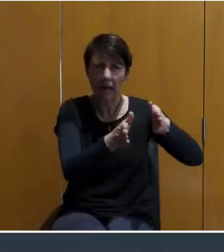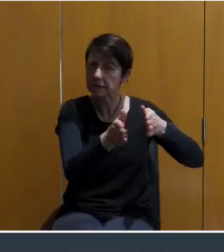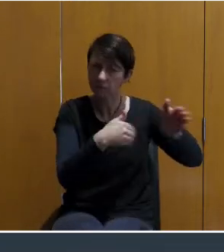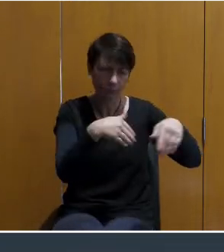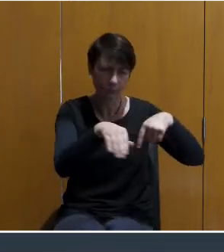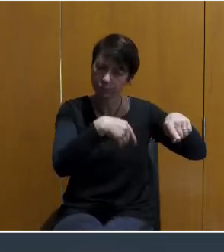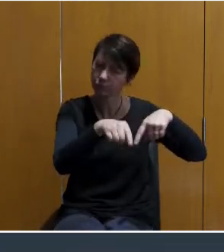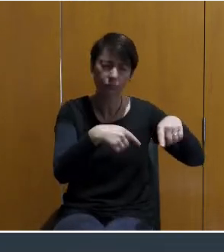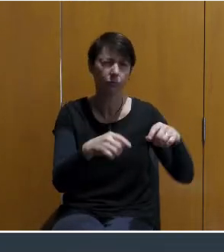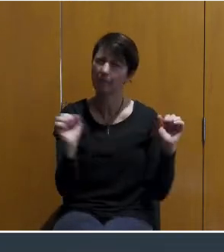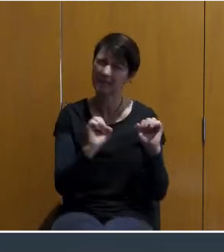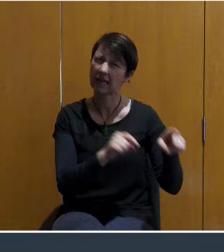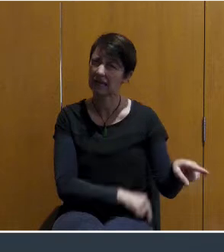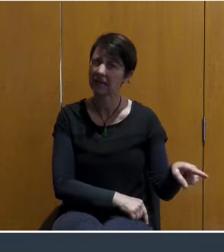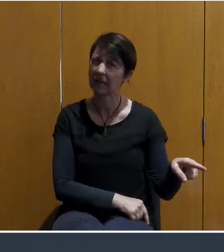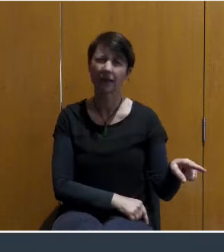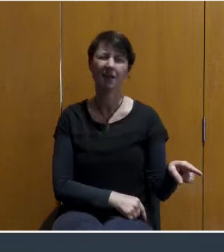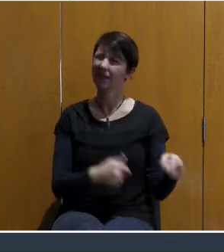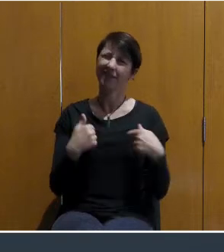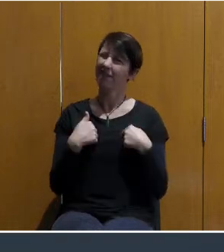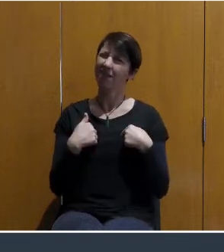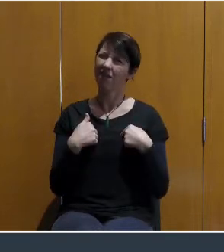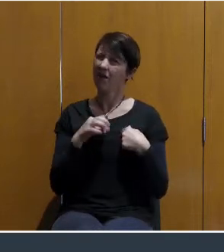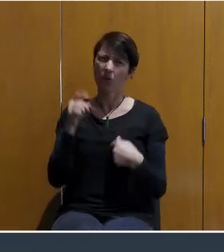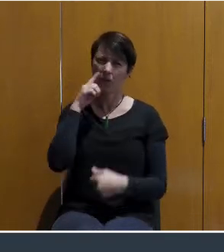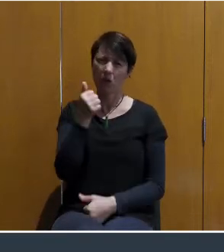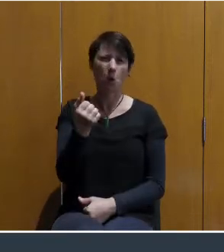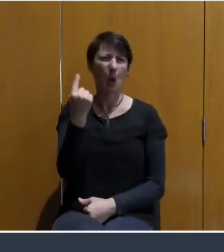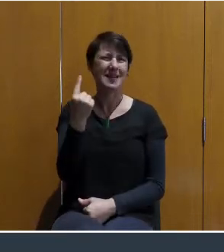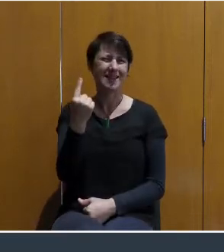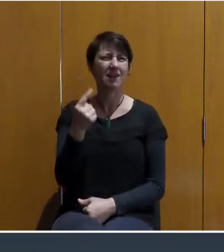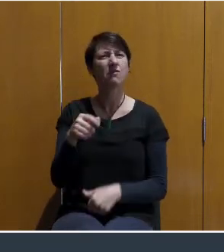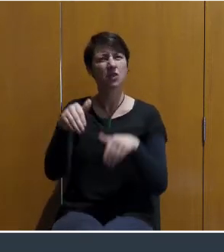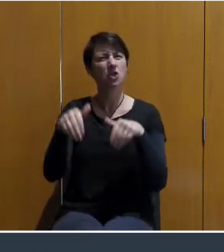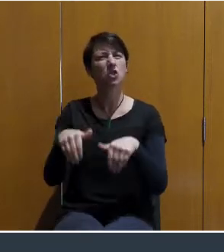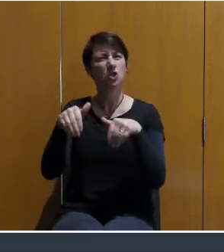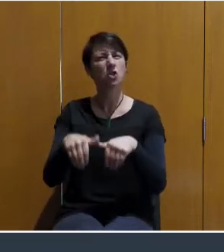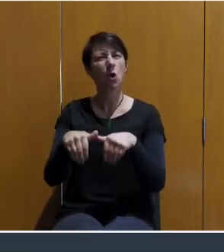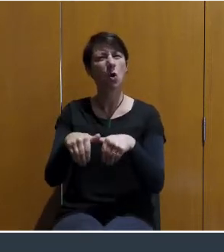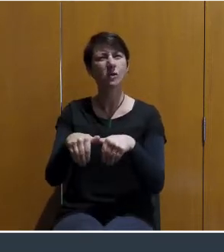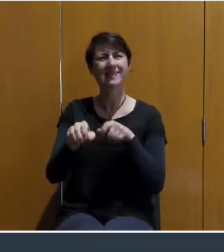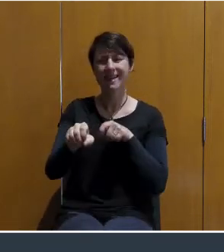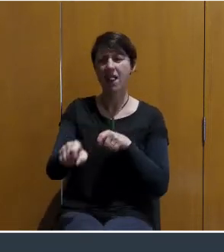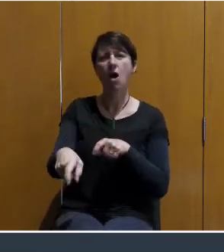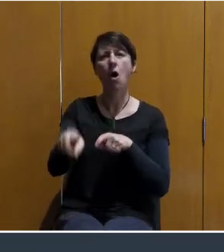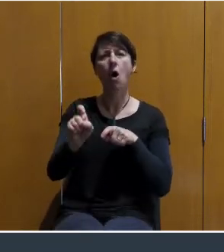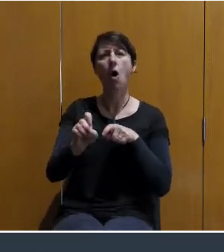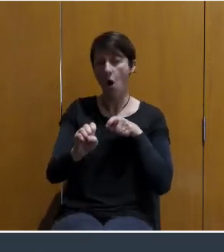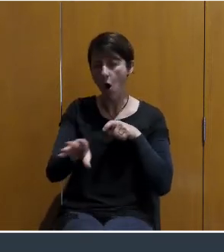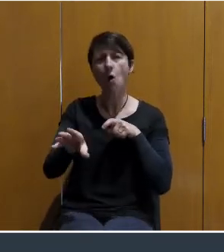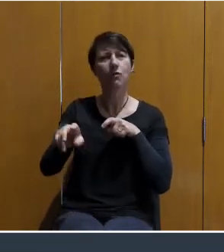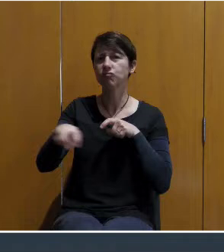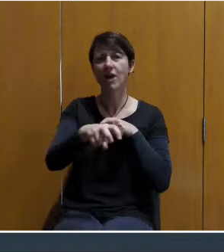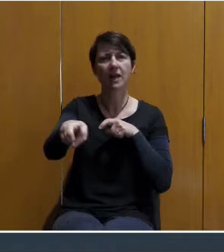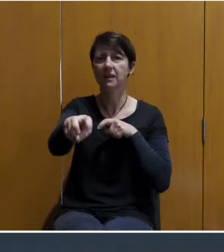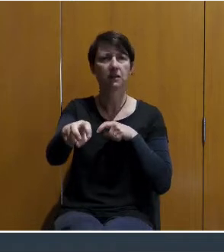That can be quite scary. The noises and things for dogs. They'll run and if they're not on